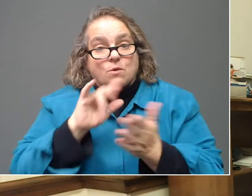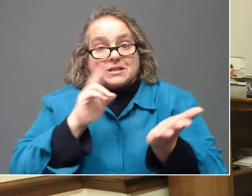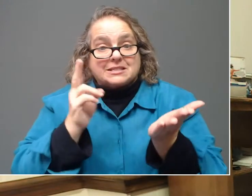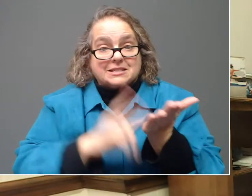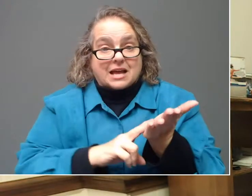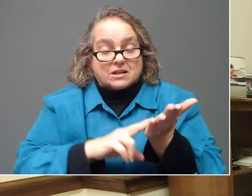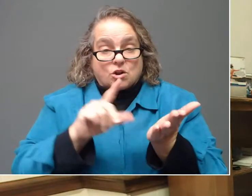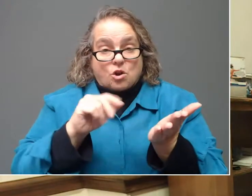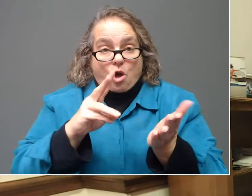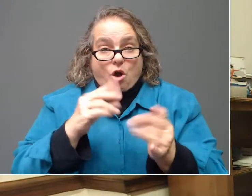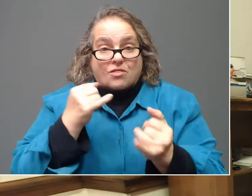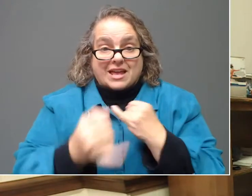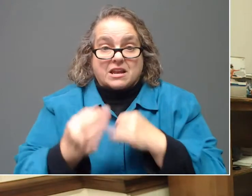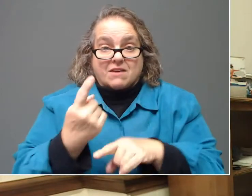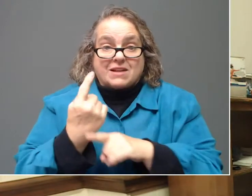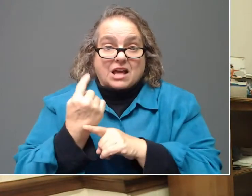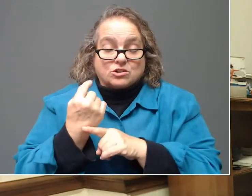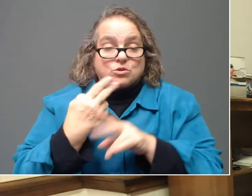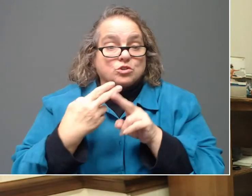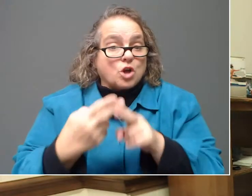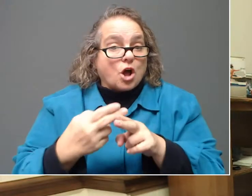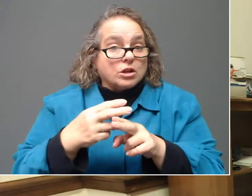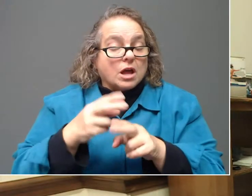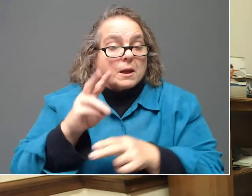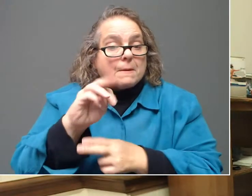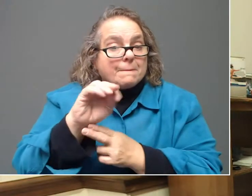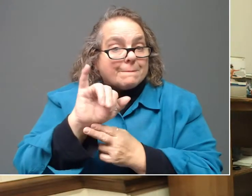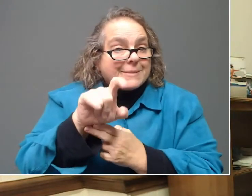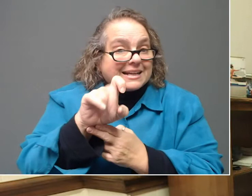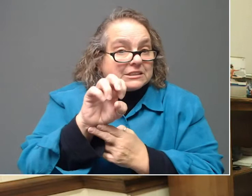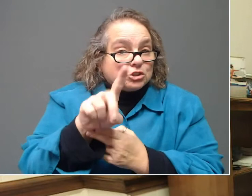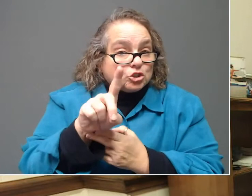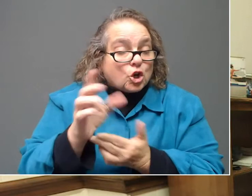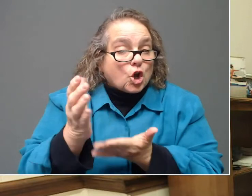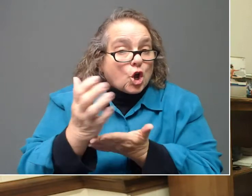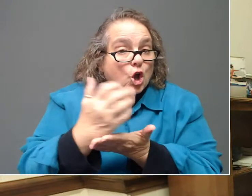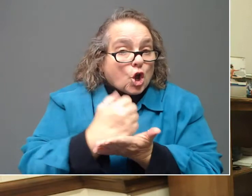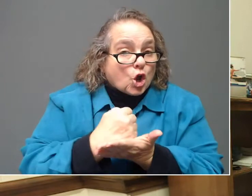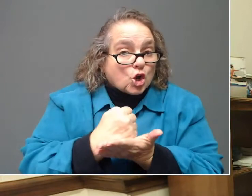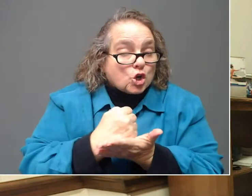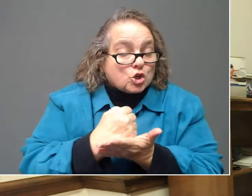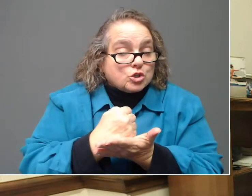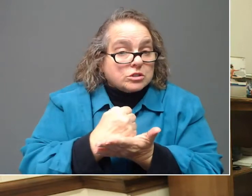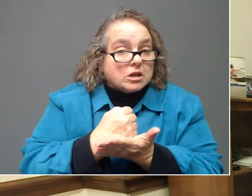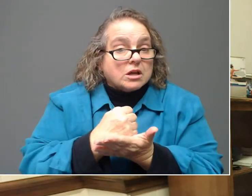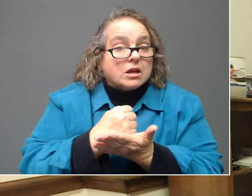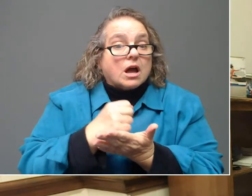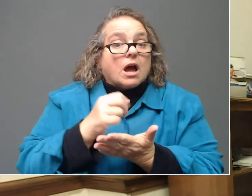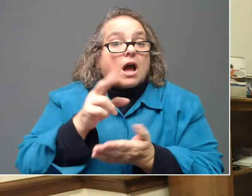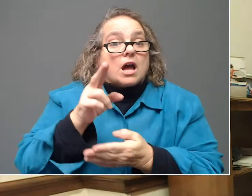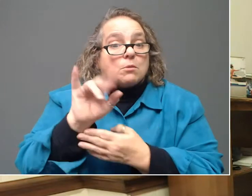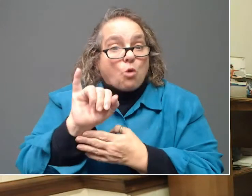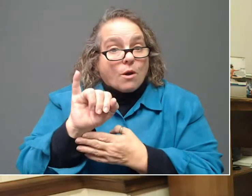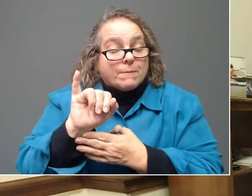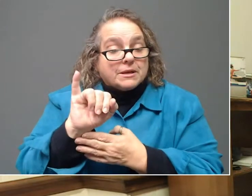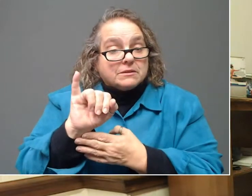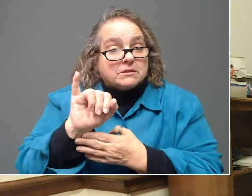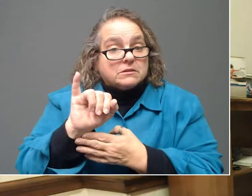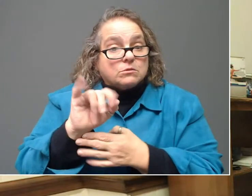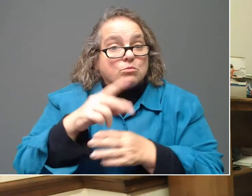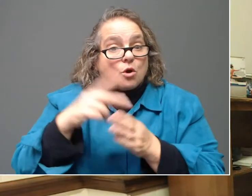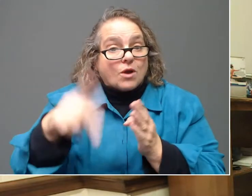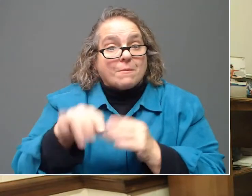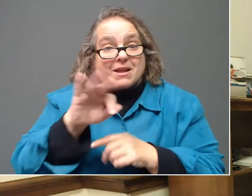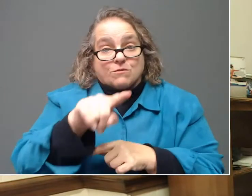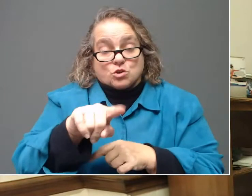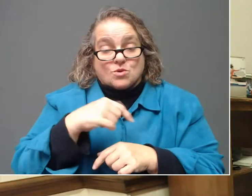year. It's called the Mixed Earners Unemployment Compensation Program. If you have regular